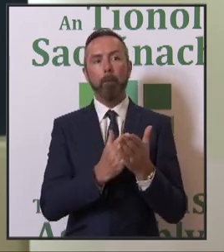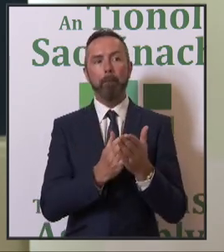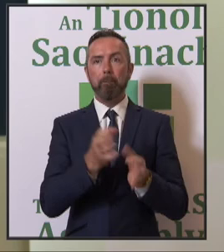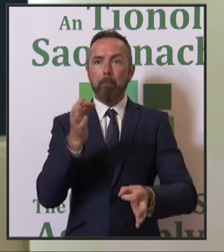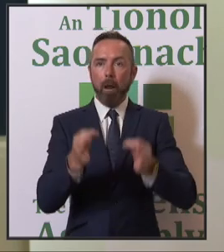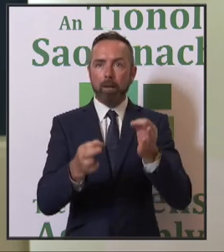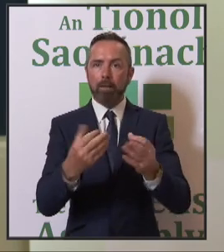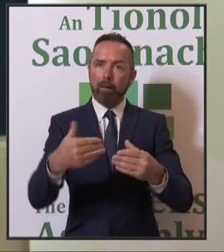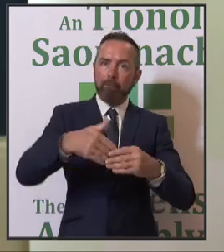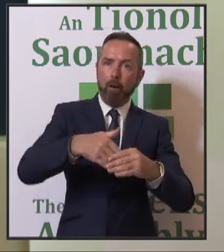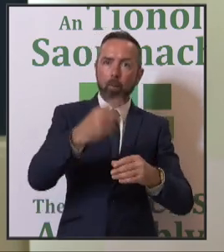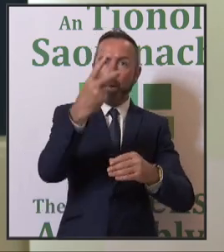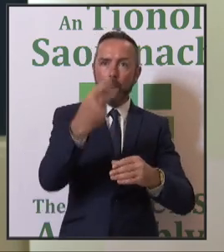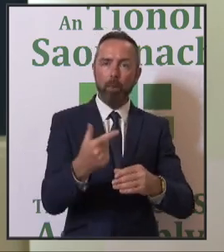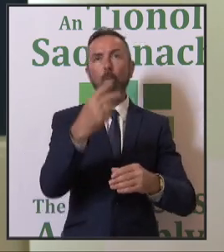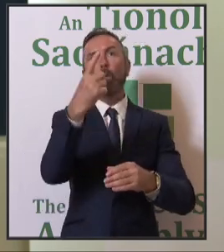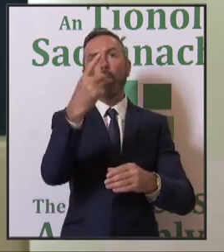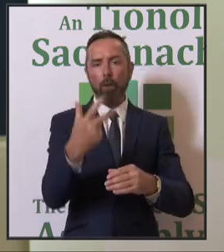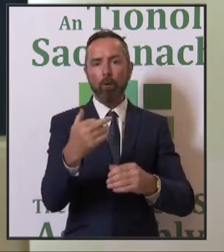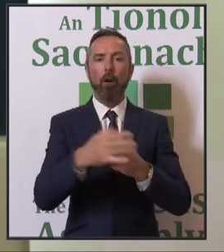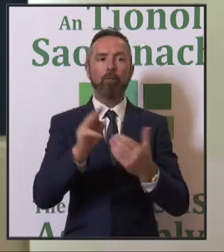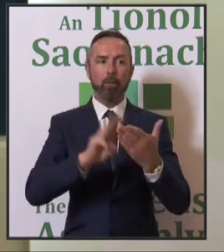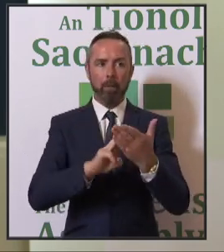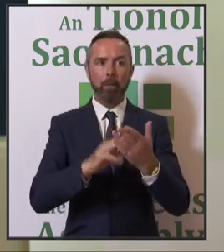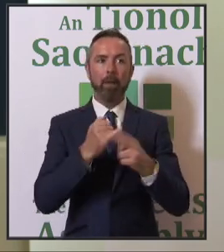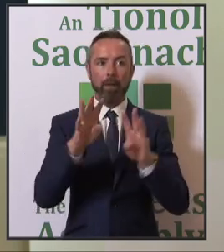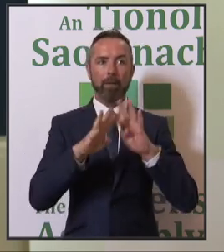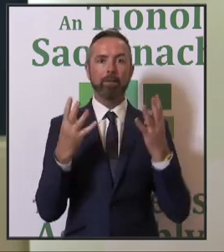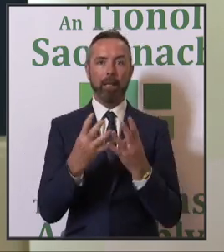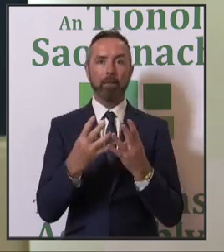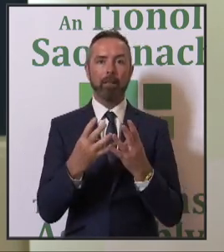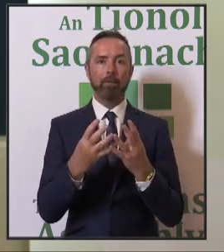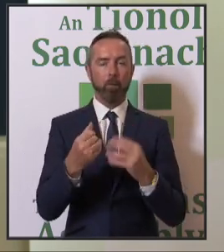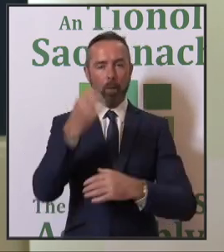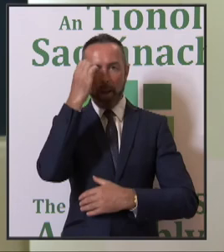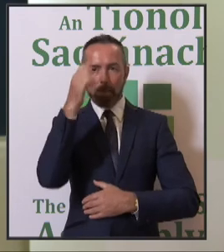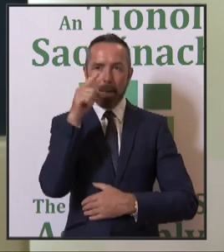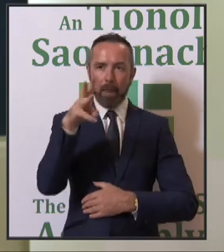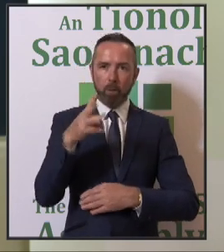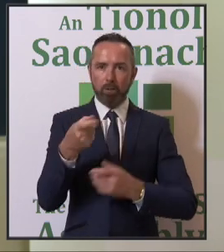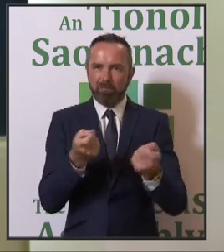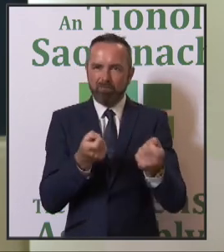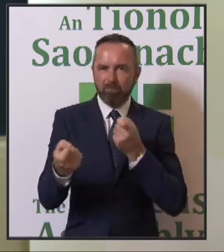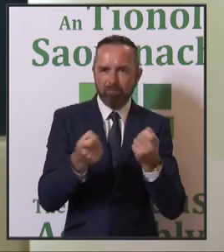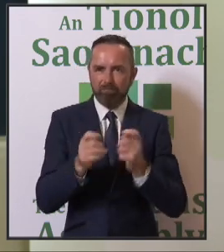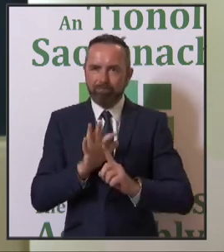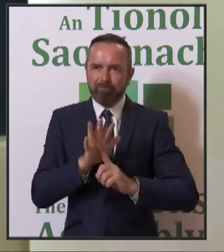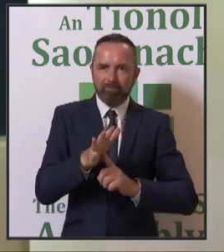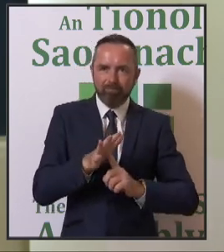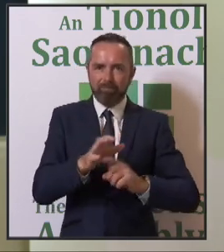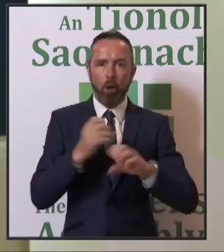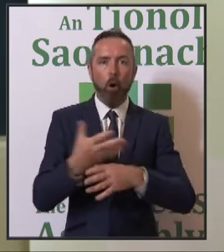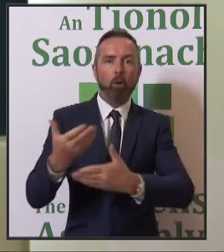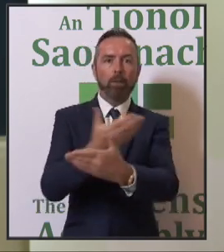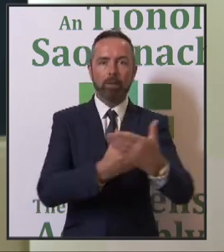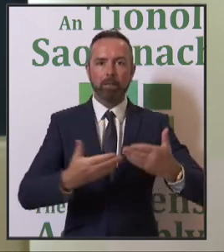membership of that assembly as well, and again, you know, there was an expectation that they would dominate all of the discussions, and